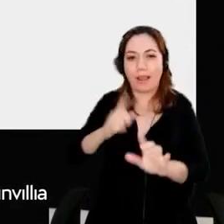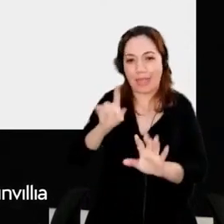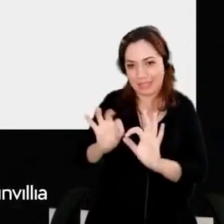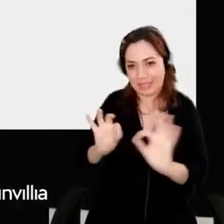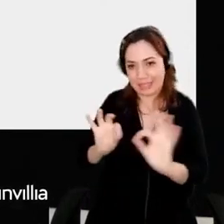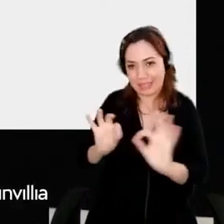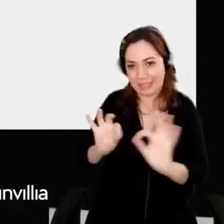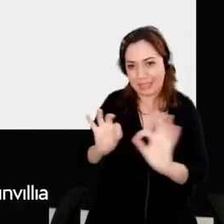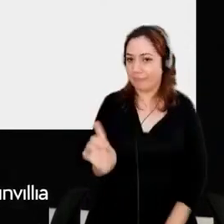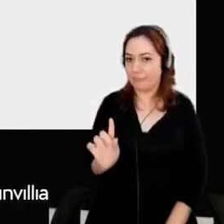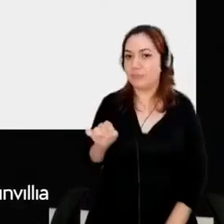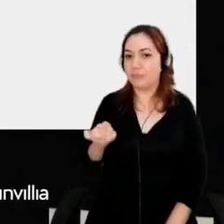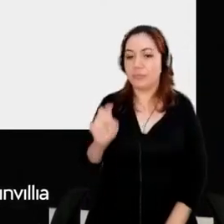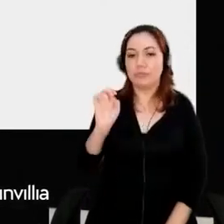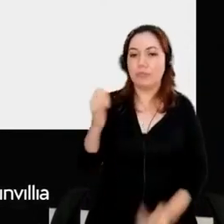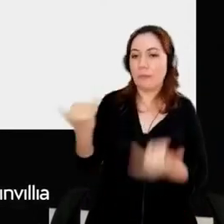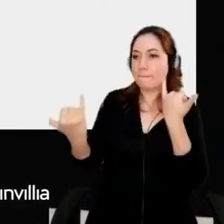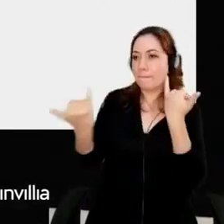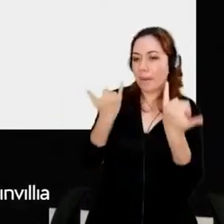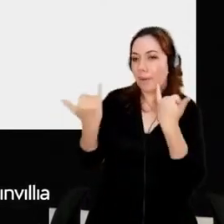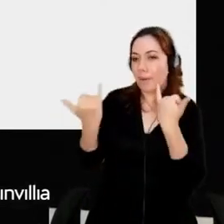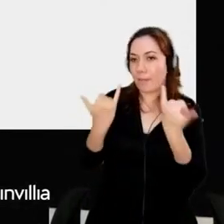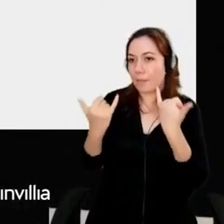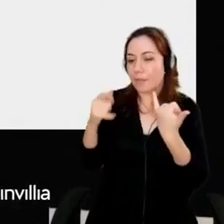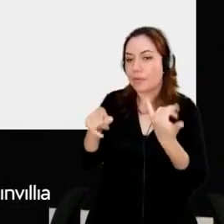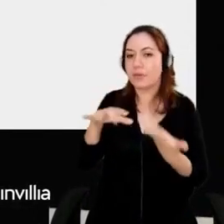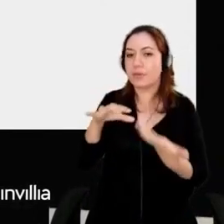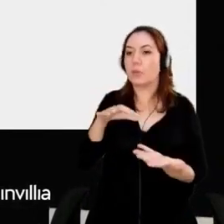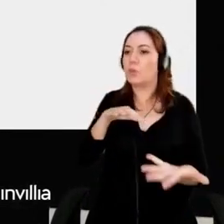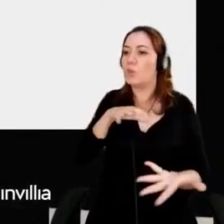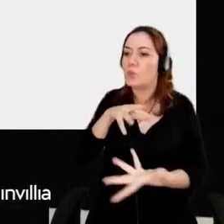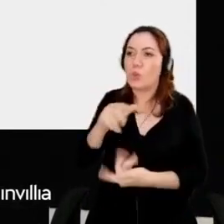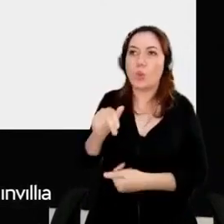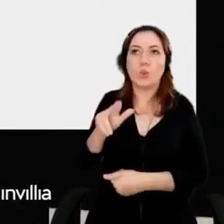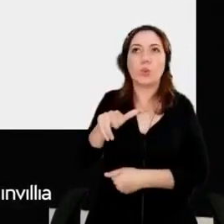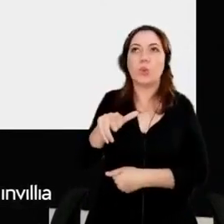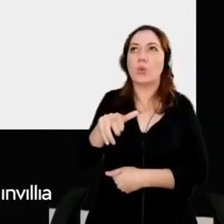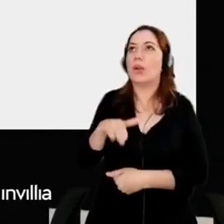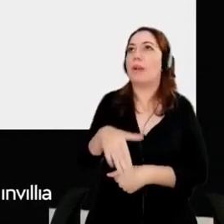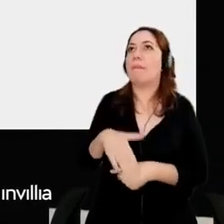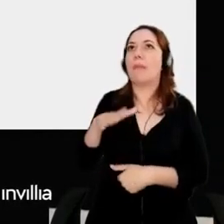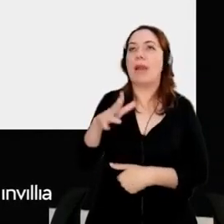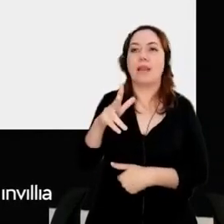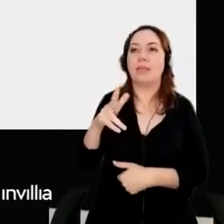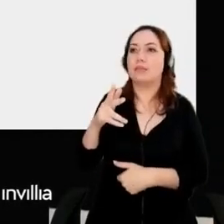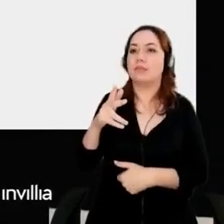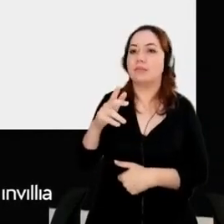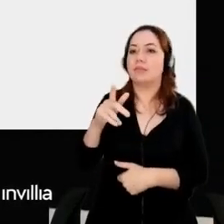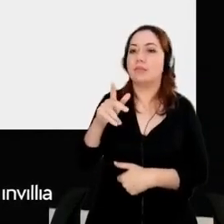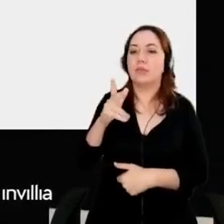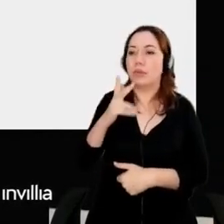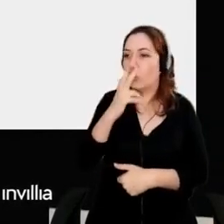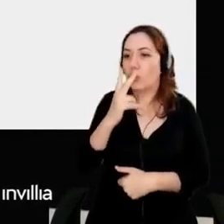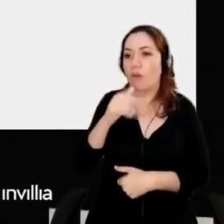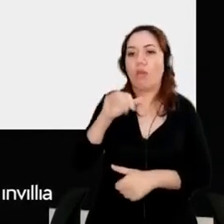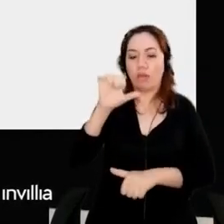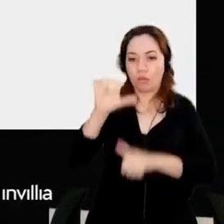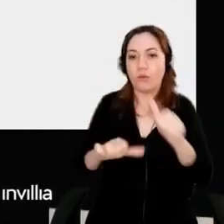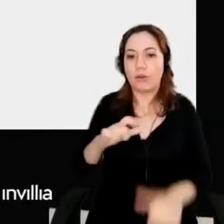listening things like the world will never be the same again, and that's true. The revolution we are going through right now